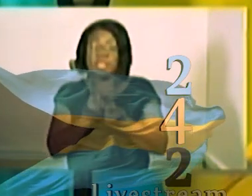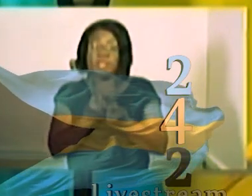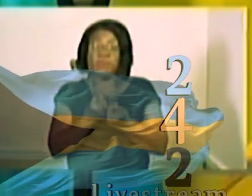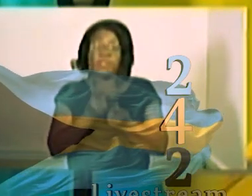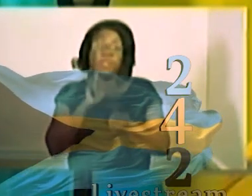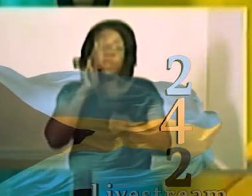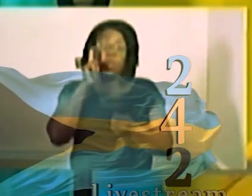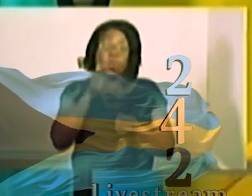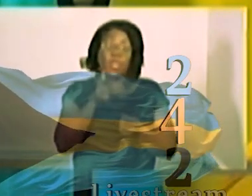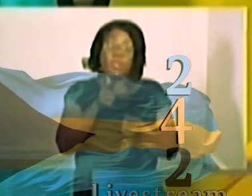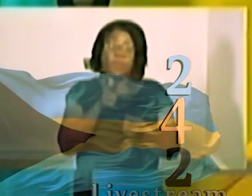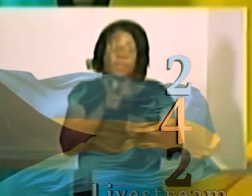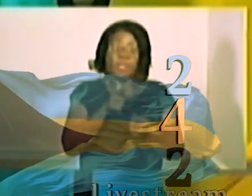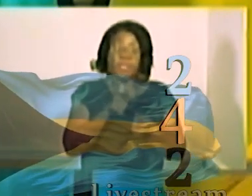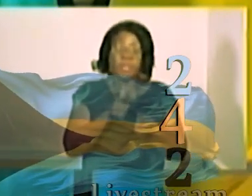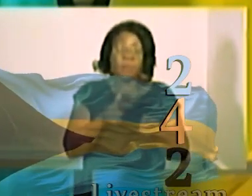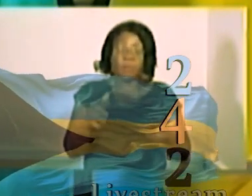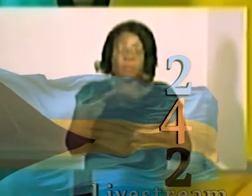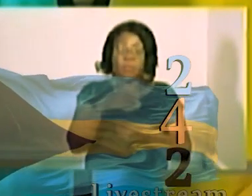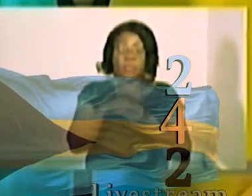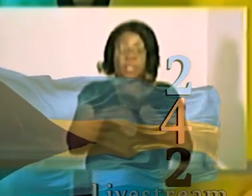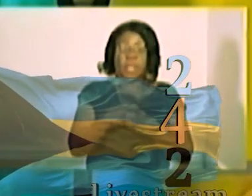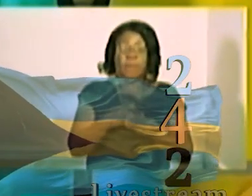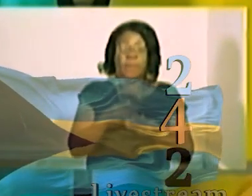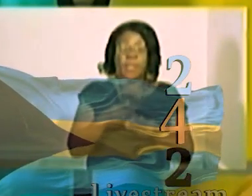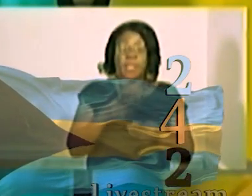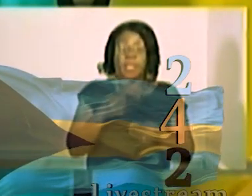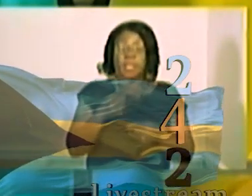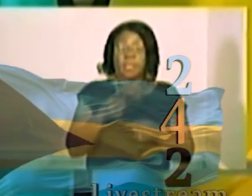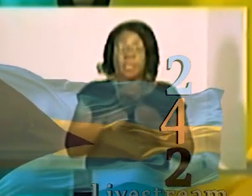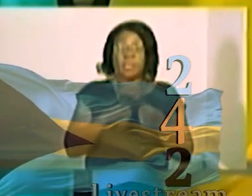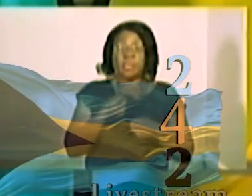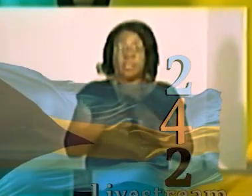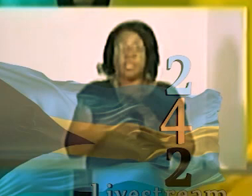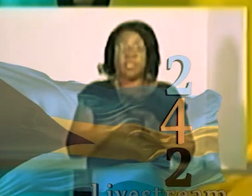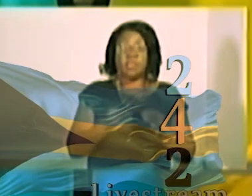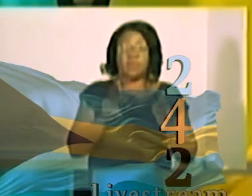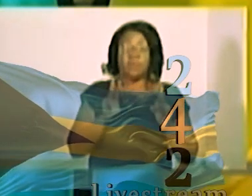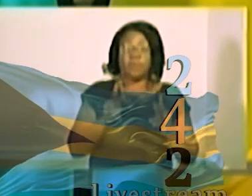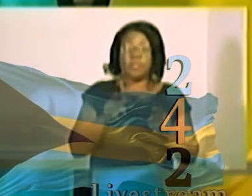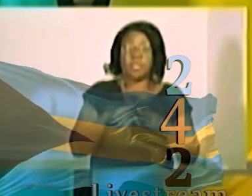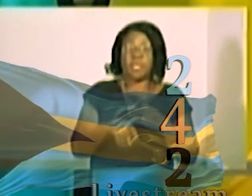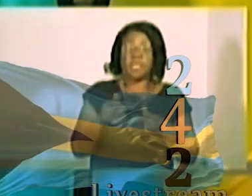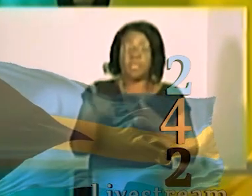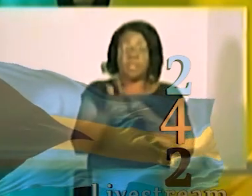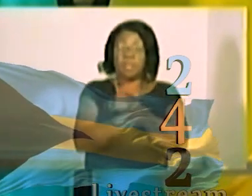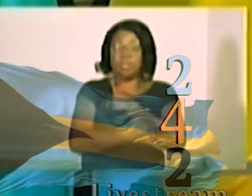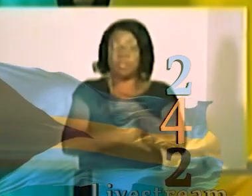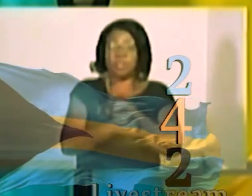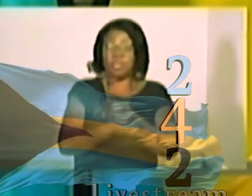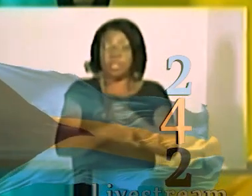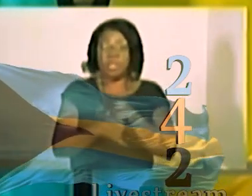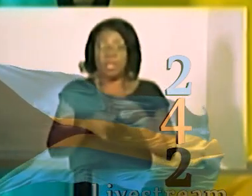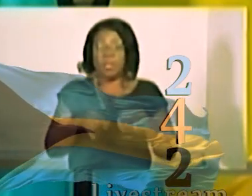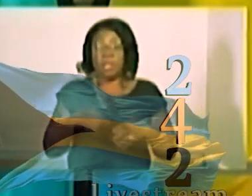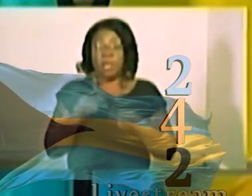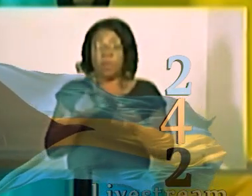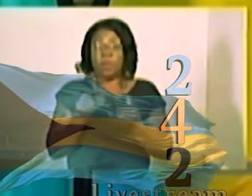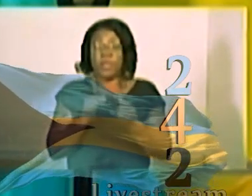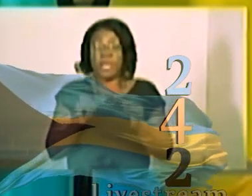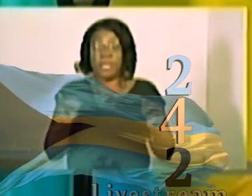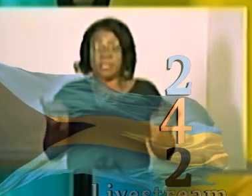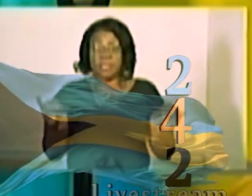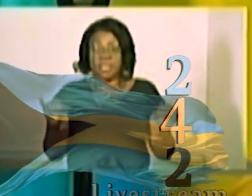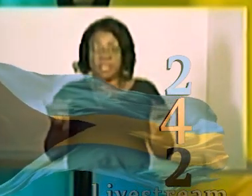light of concerns about cases increasing in the country. How prepared are we in terms of isolation tubes in the event